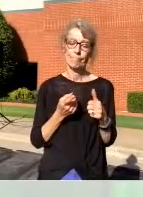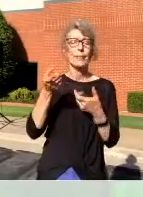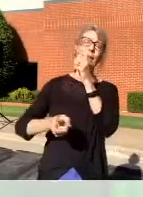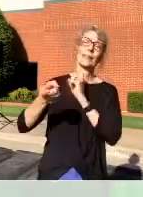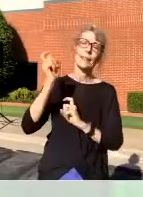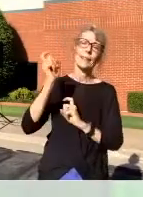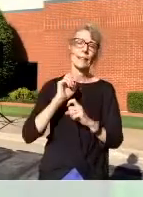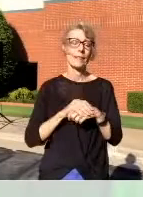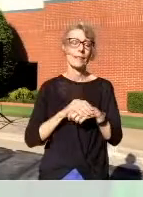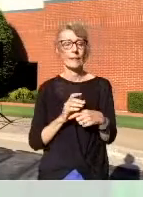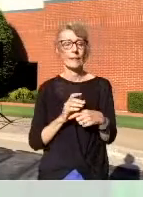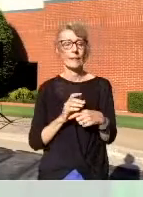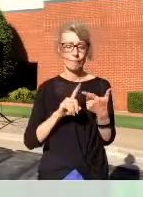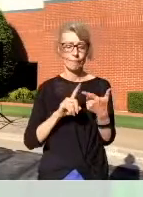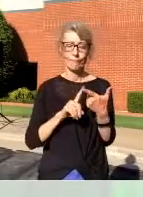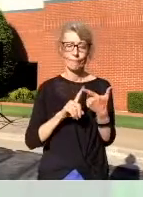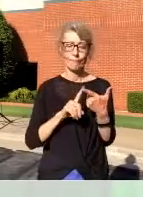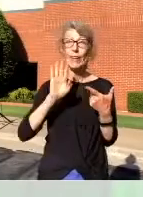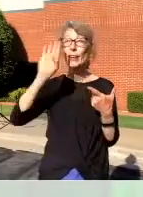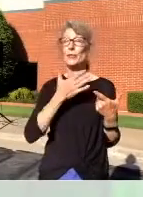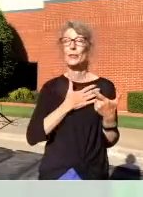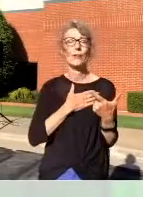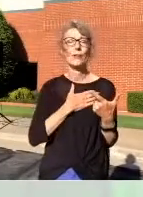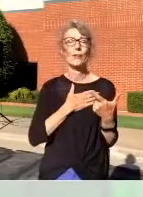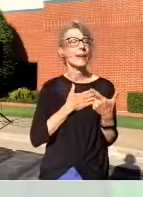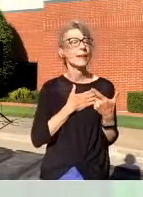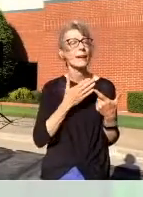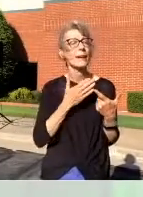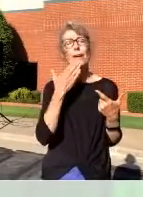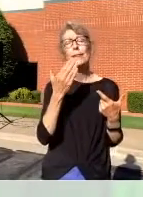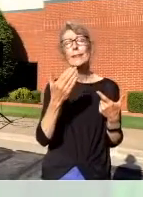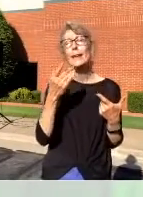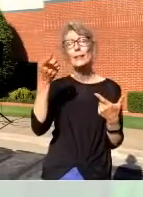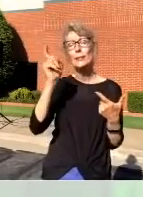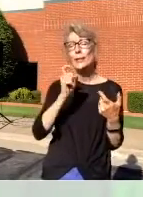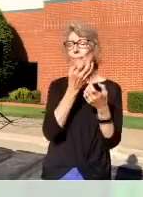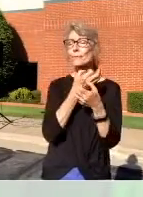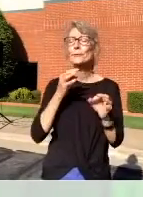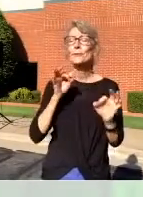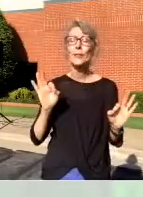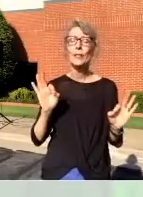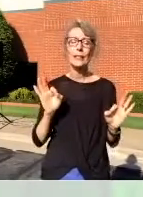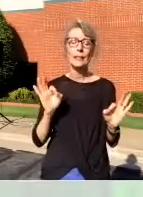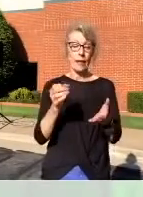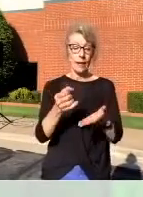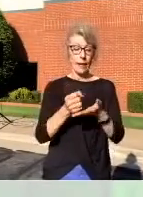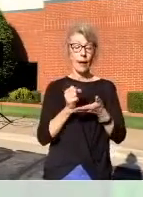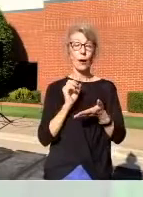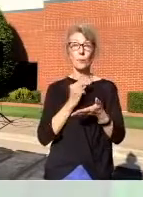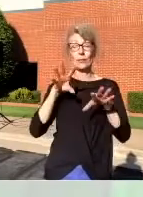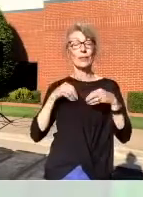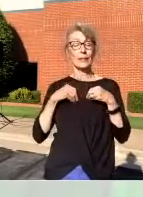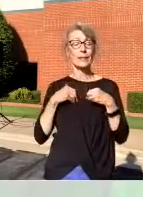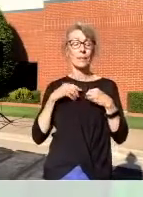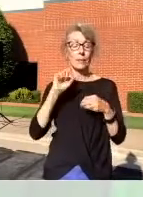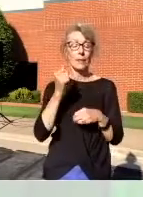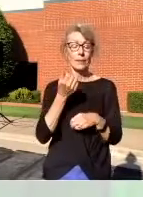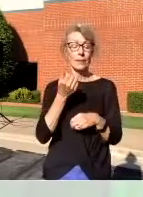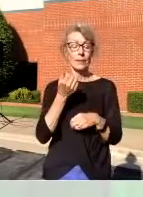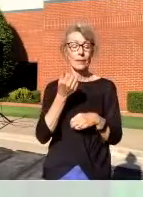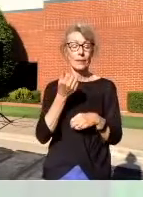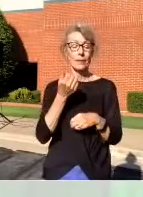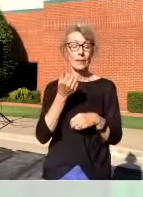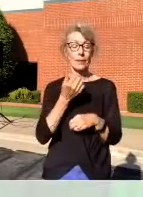thank you for the grace that you freely give us, Father. We pray that we will accept that grace, Father, but more importantly, Father, we pray that we will extend